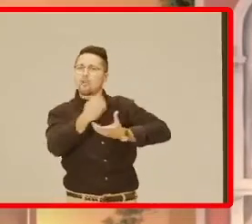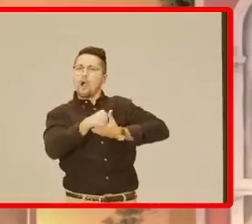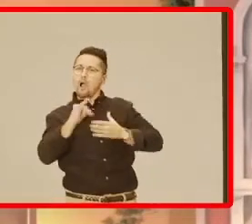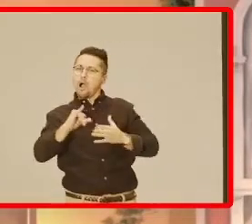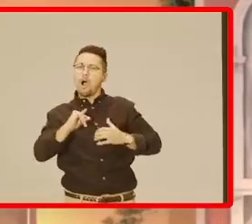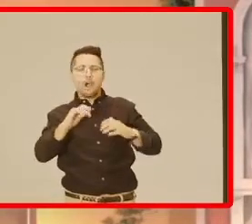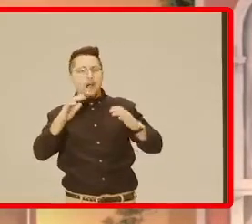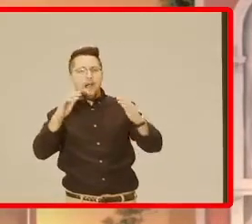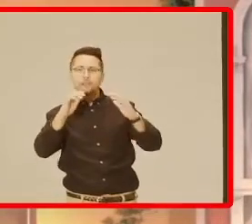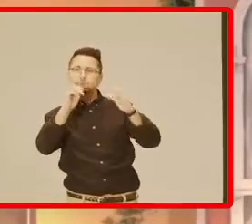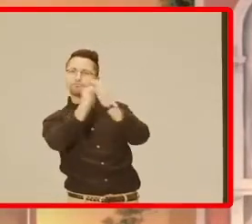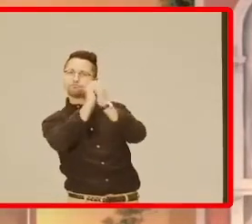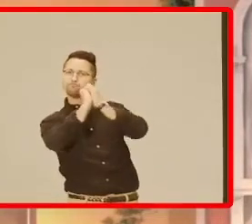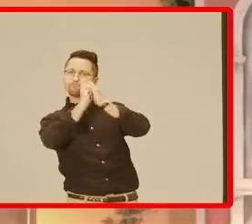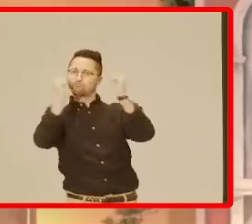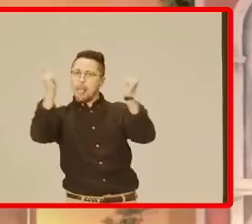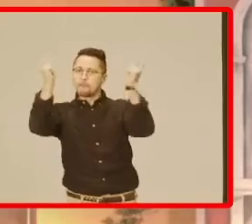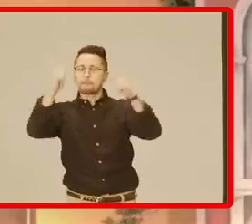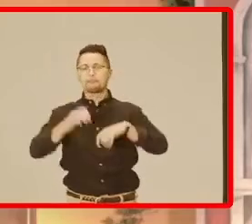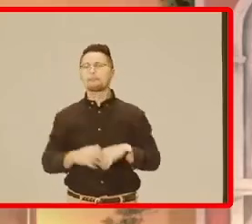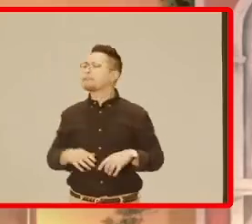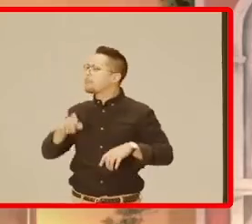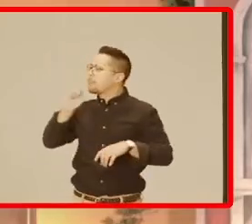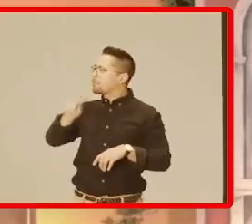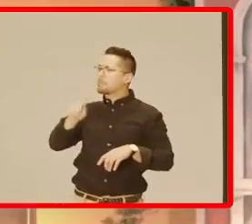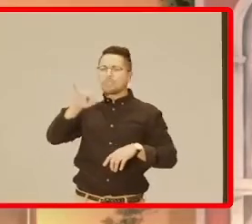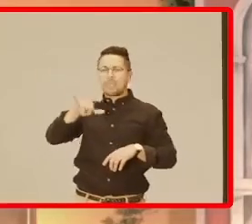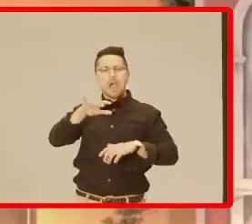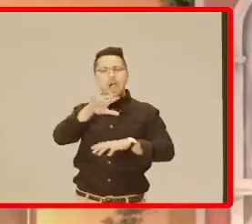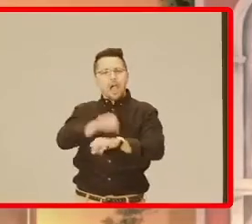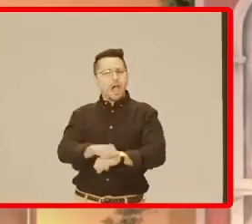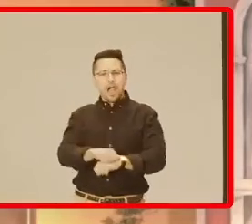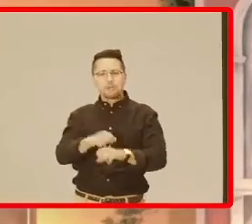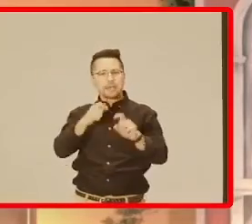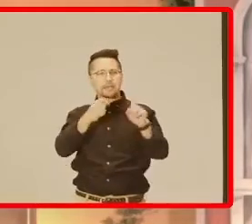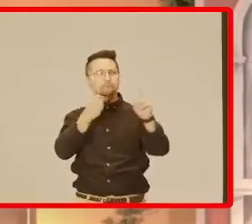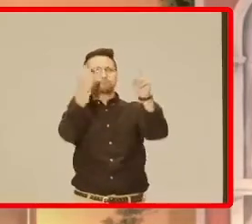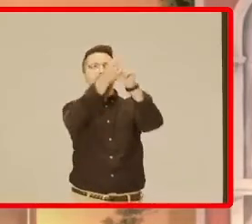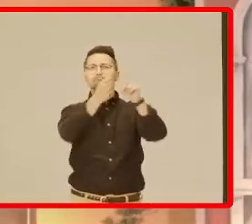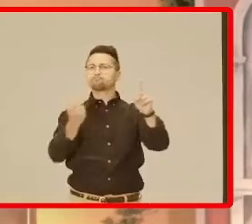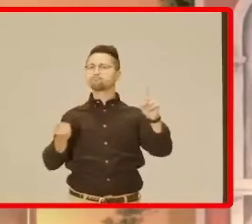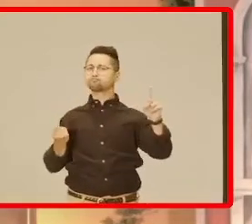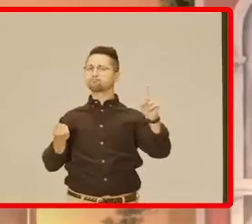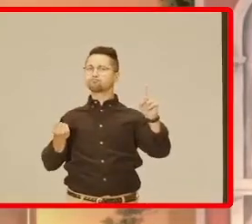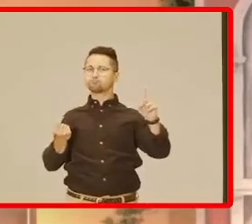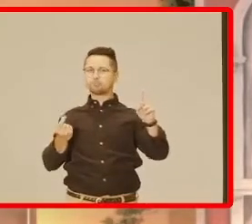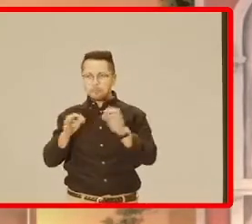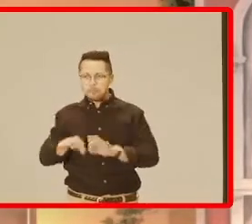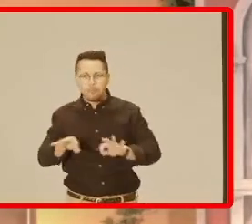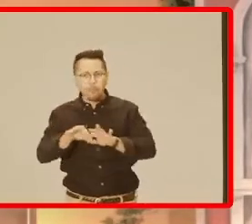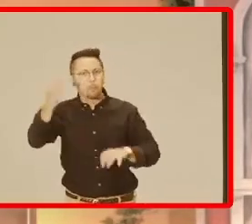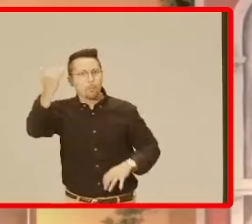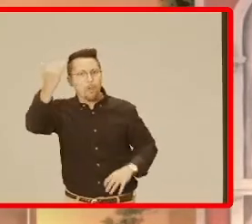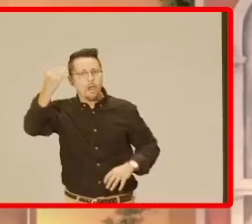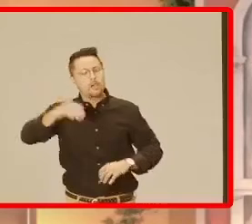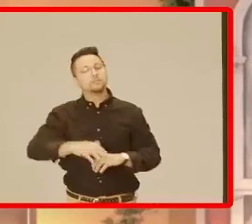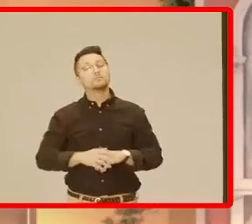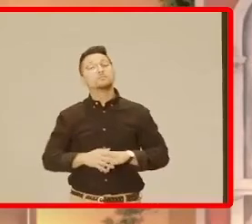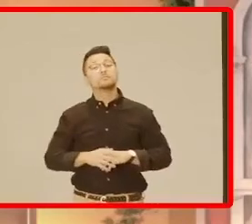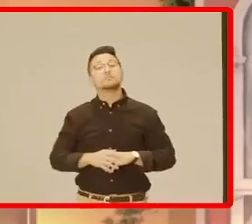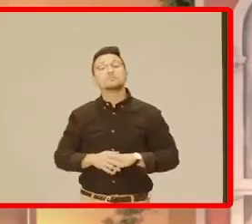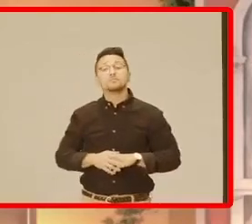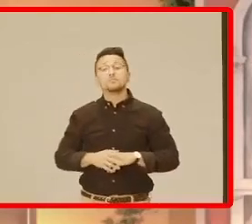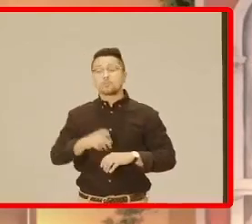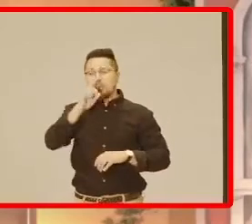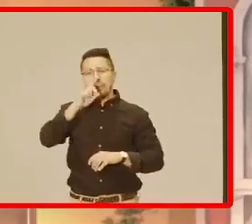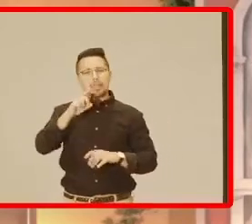So what is this 1% habit, this achievement habit? And why is it important? It's important because it is about